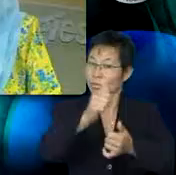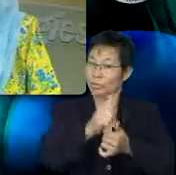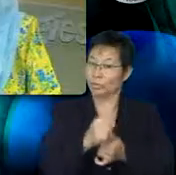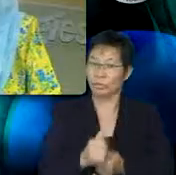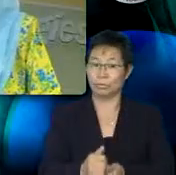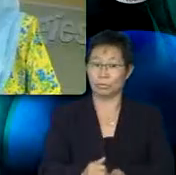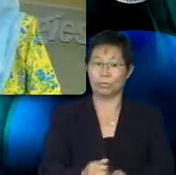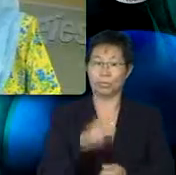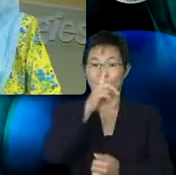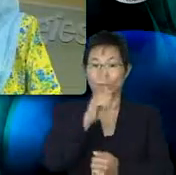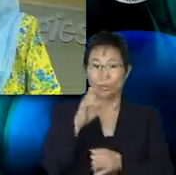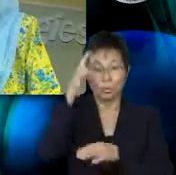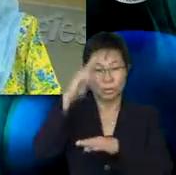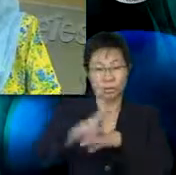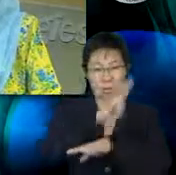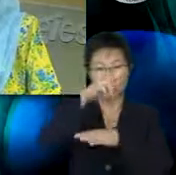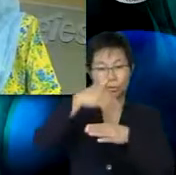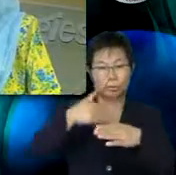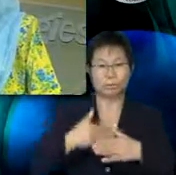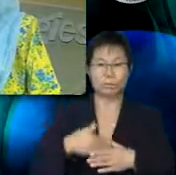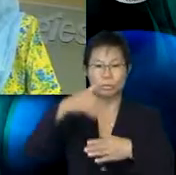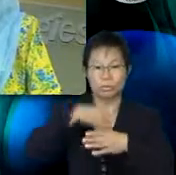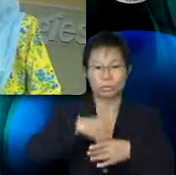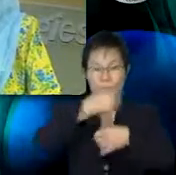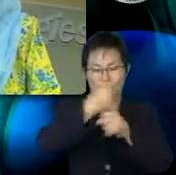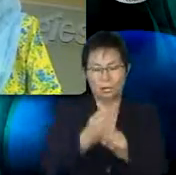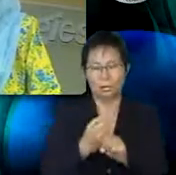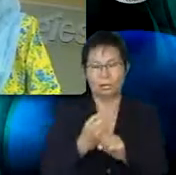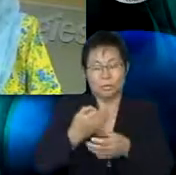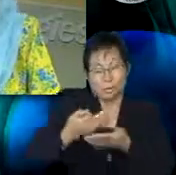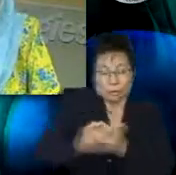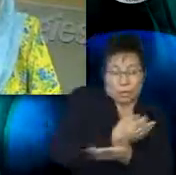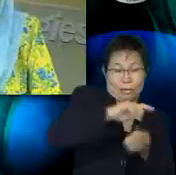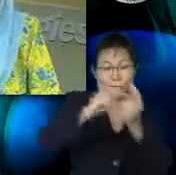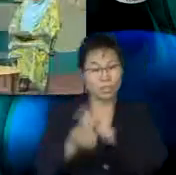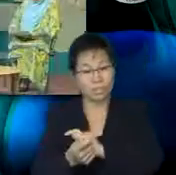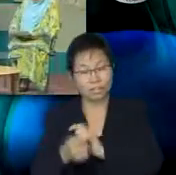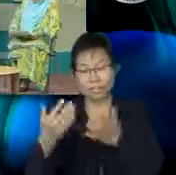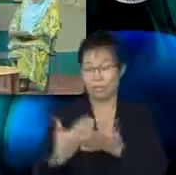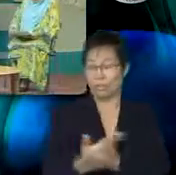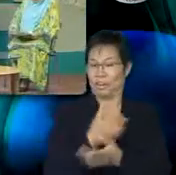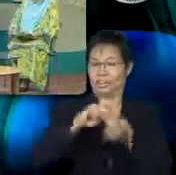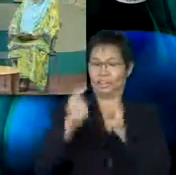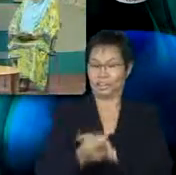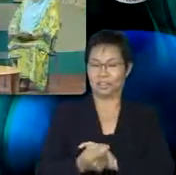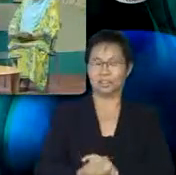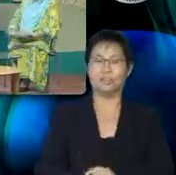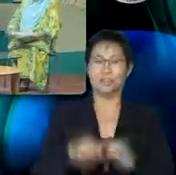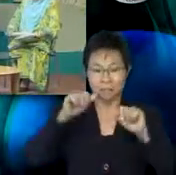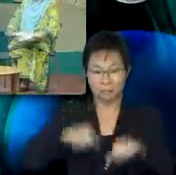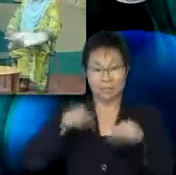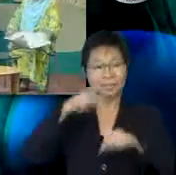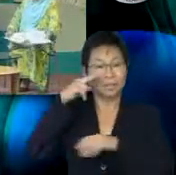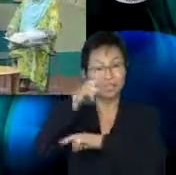it? Don't you think the use of Malaya in the classroom makes a refreshing change? Yes, it does. And you can